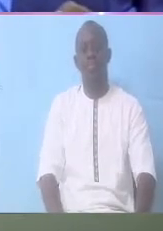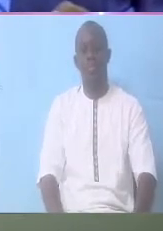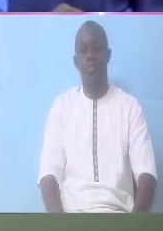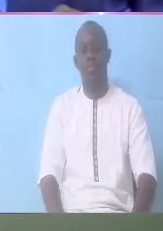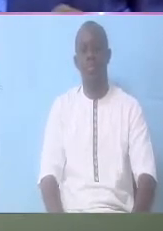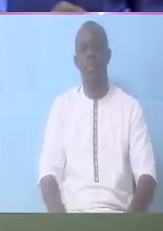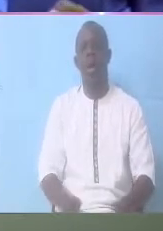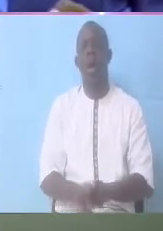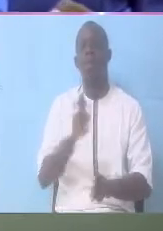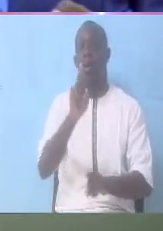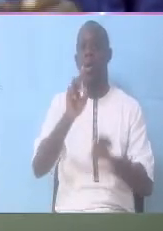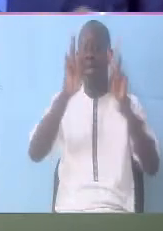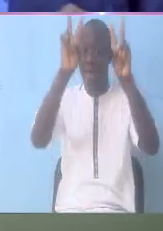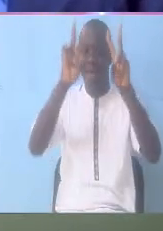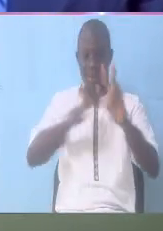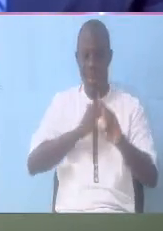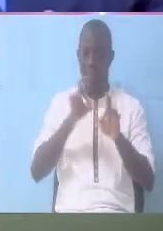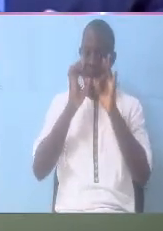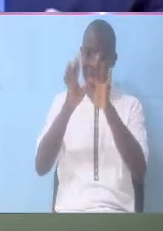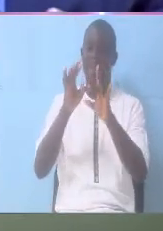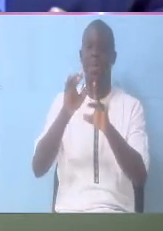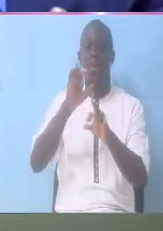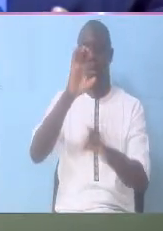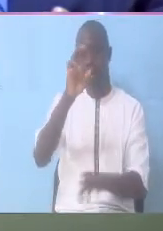come, sir. Pardon?